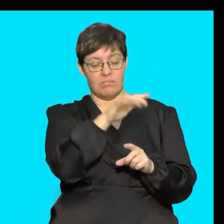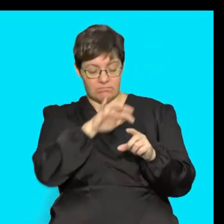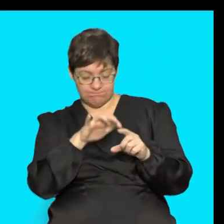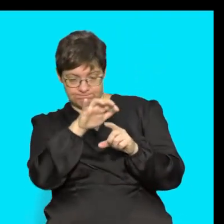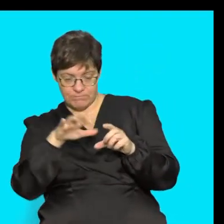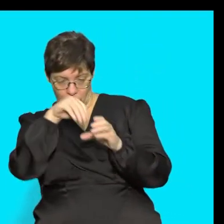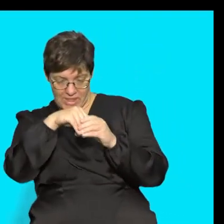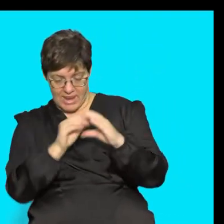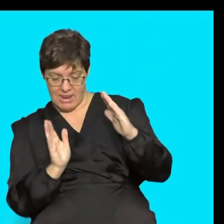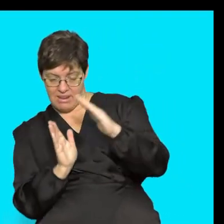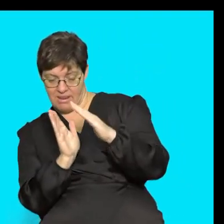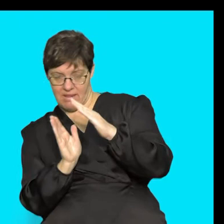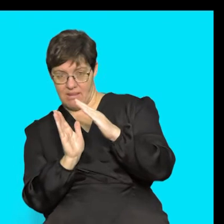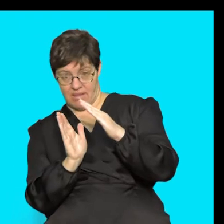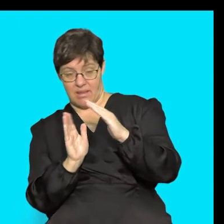is interpolation.